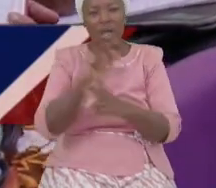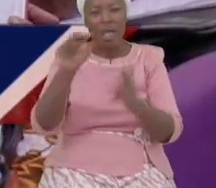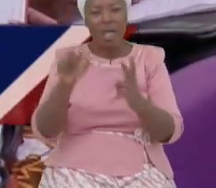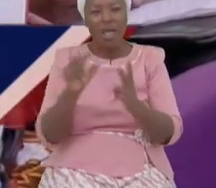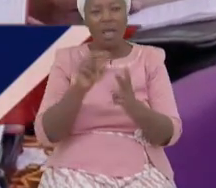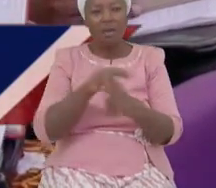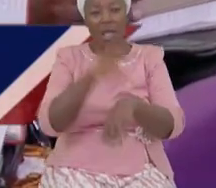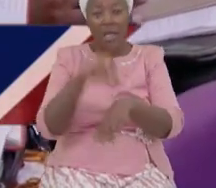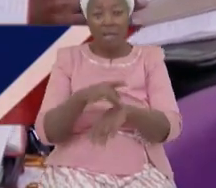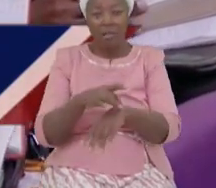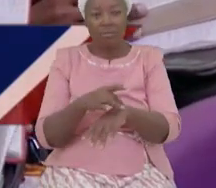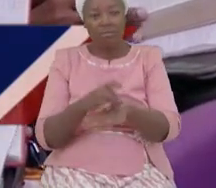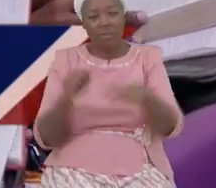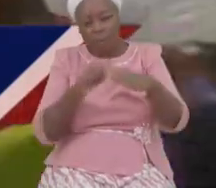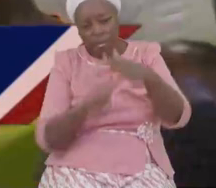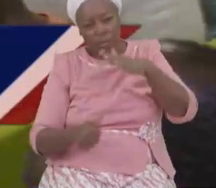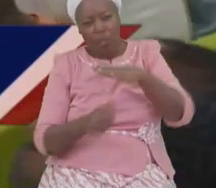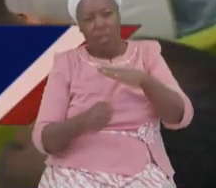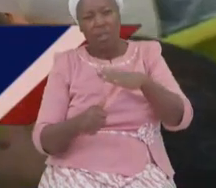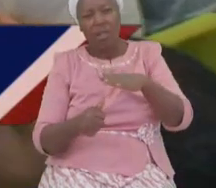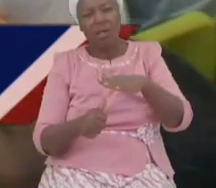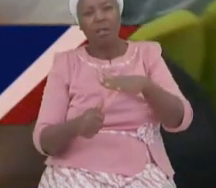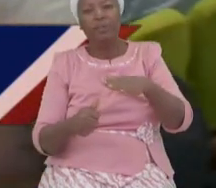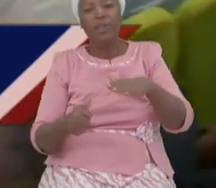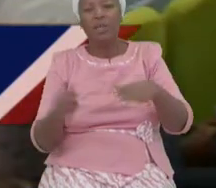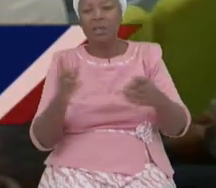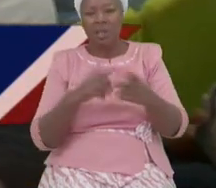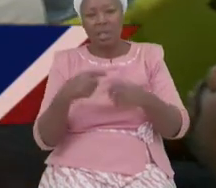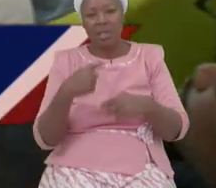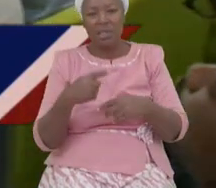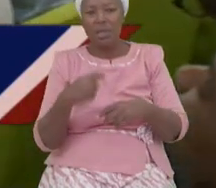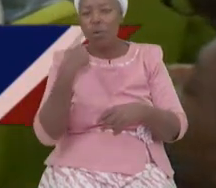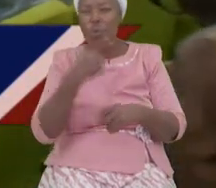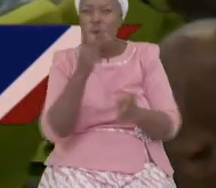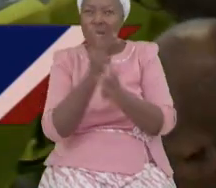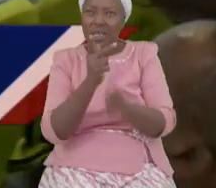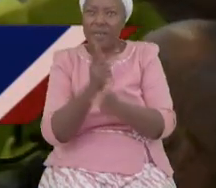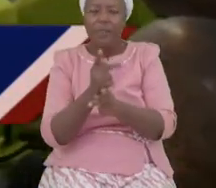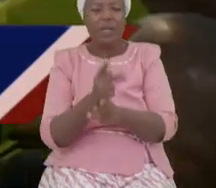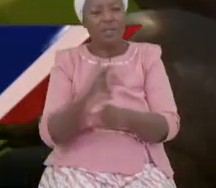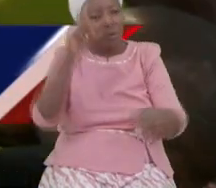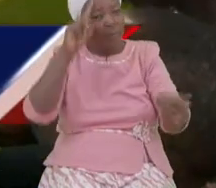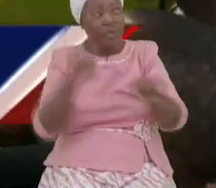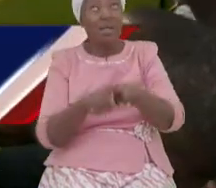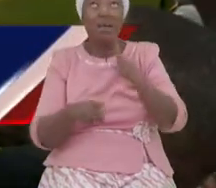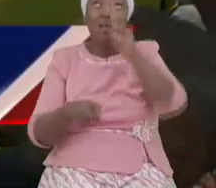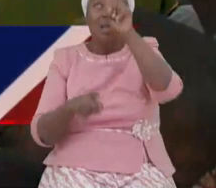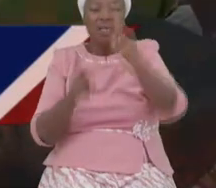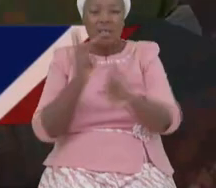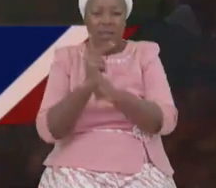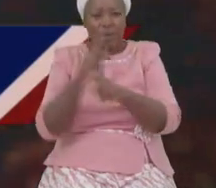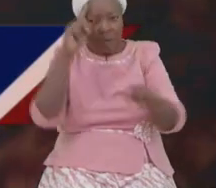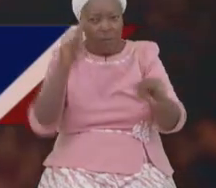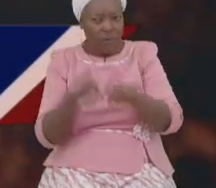beneath. Then he says, who keepest covenant? He keepers covenant. If the